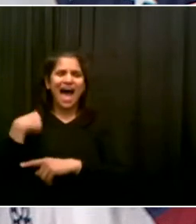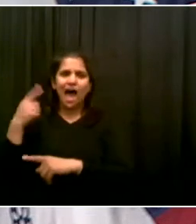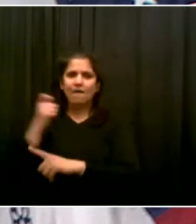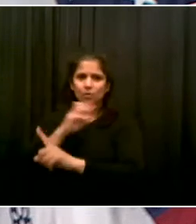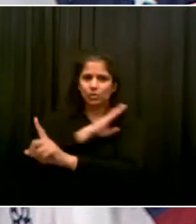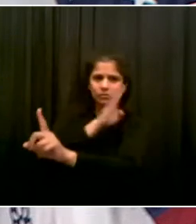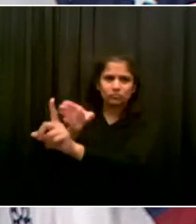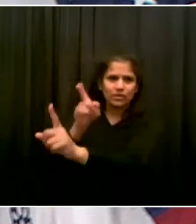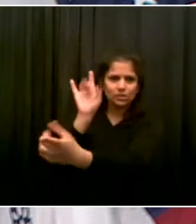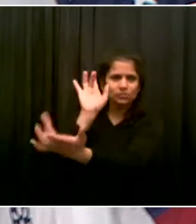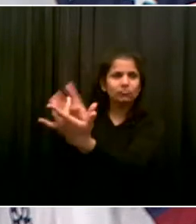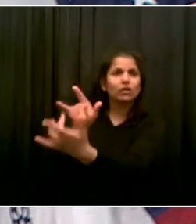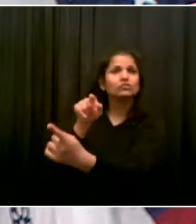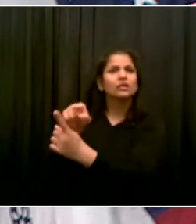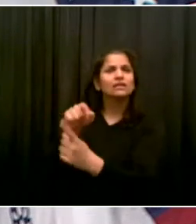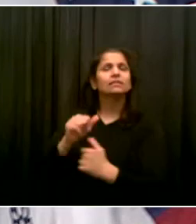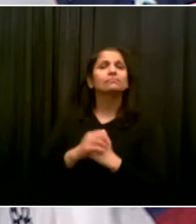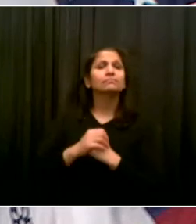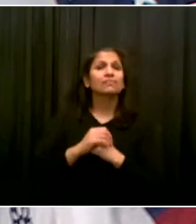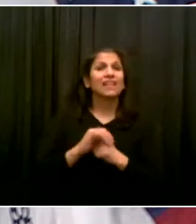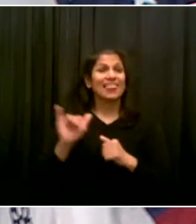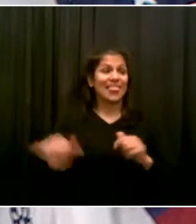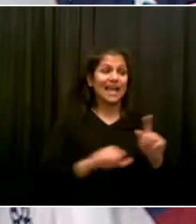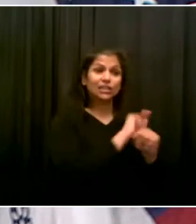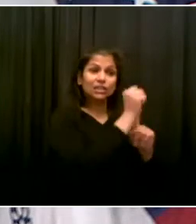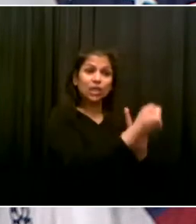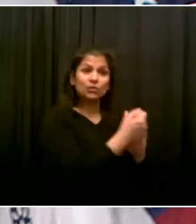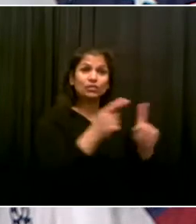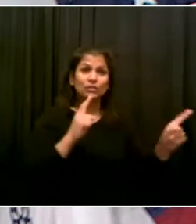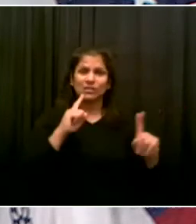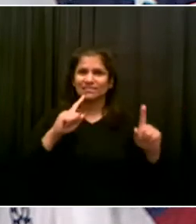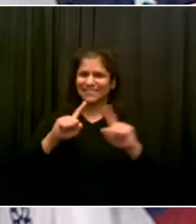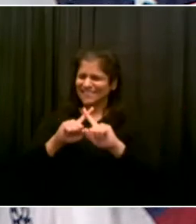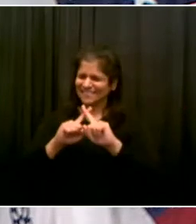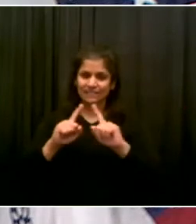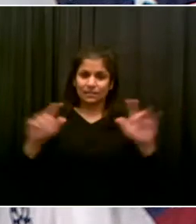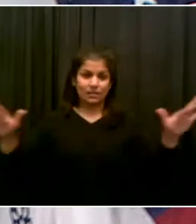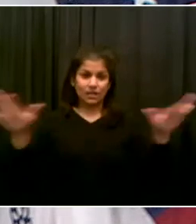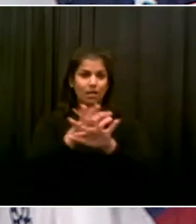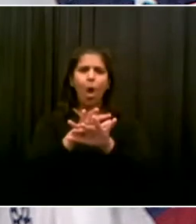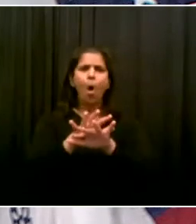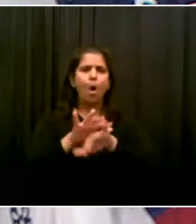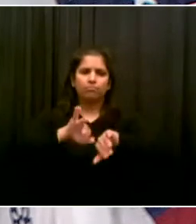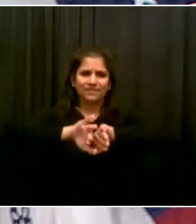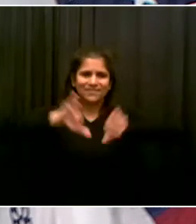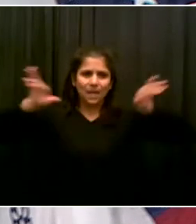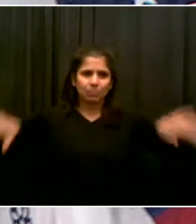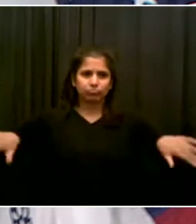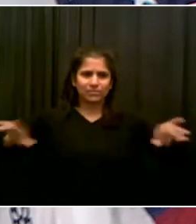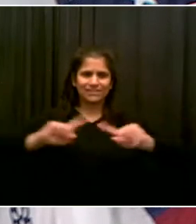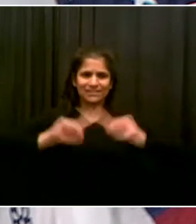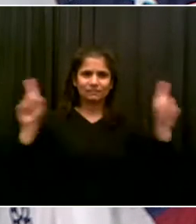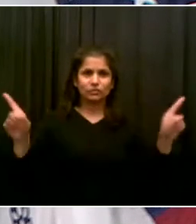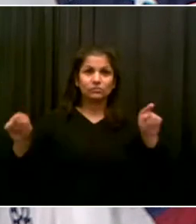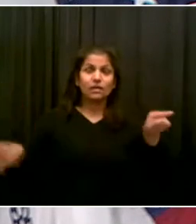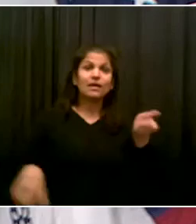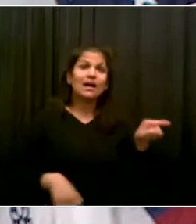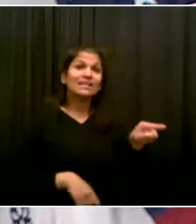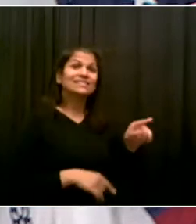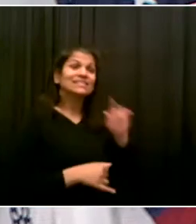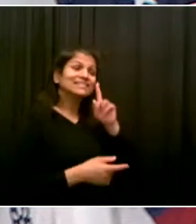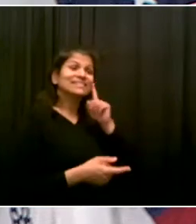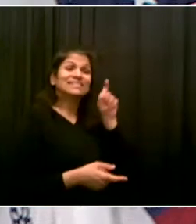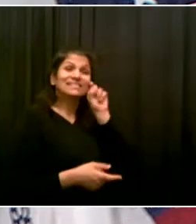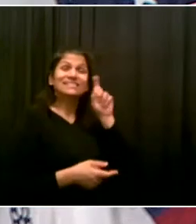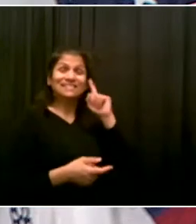think the shock we're all feeling from what happened in Minnesota is it's just unconscionable. It's just unbelievable